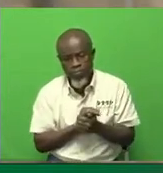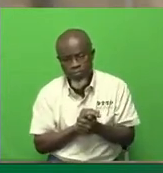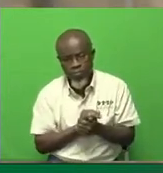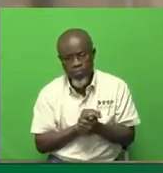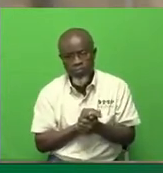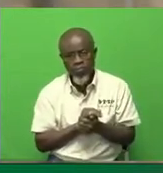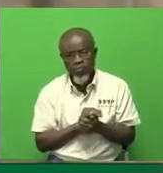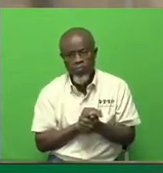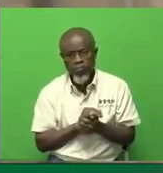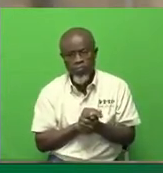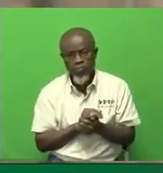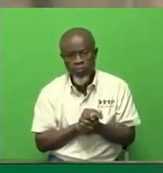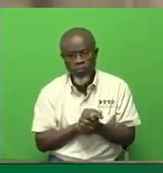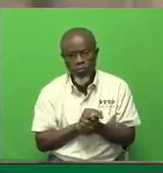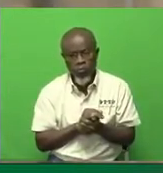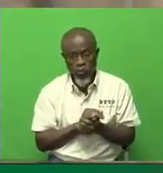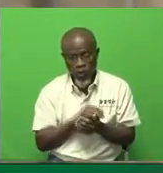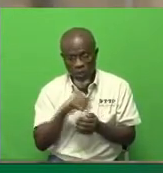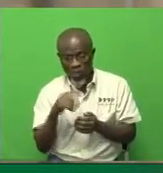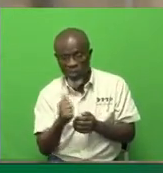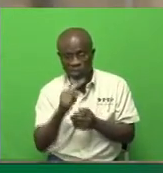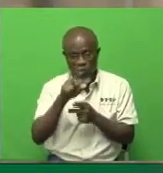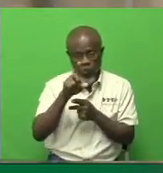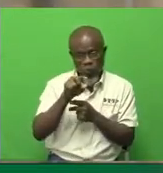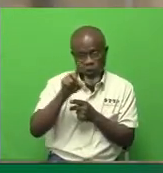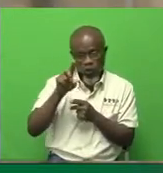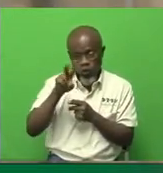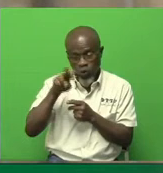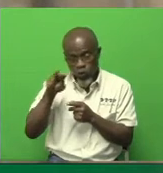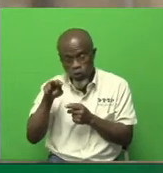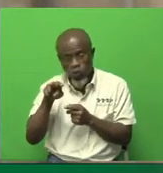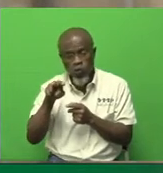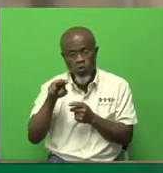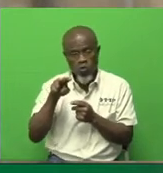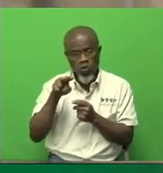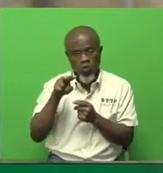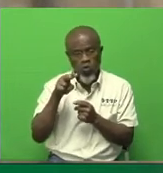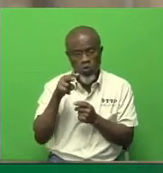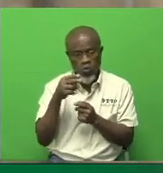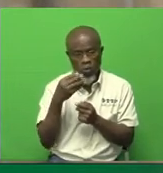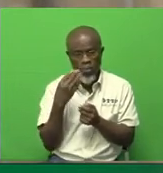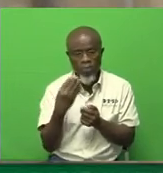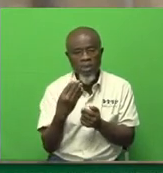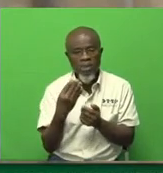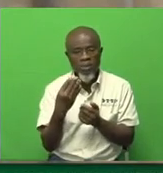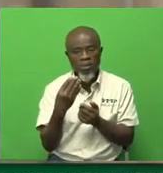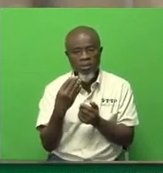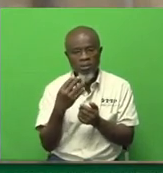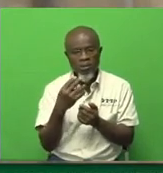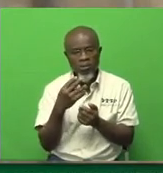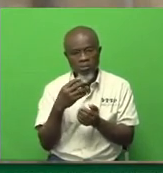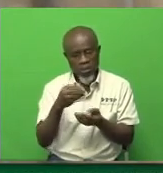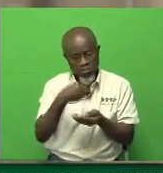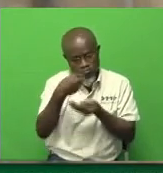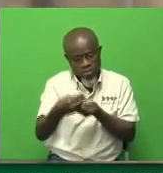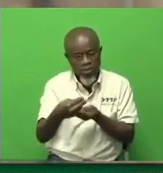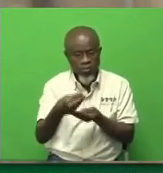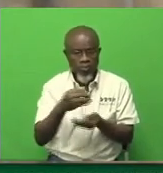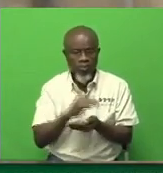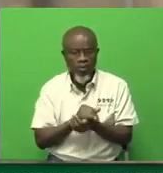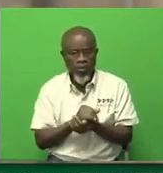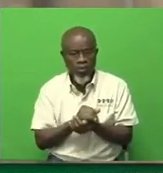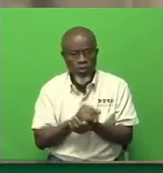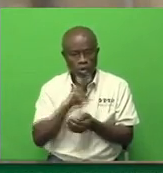22.5 million dollars at Public Assistance disability assistance grant Madam speaker